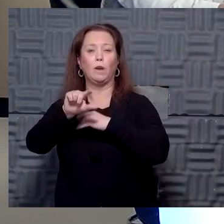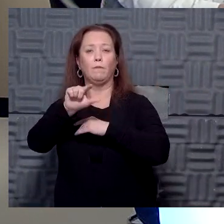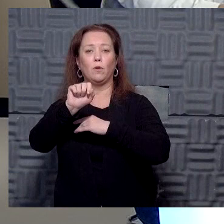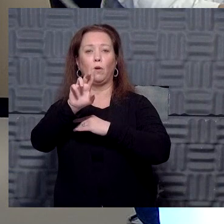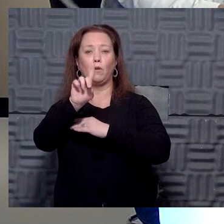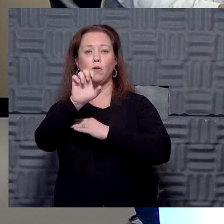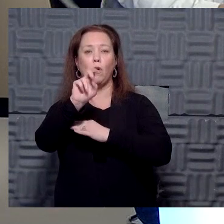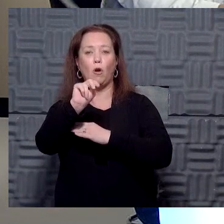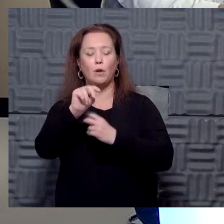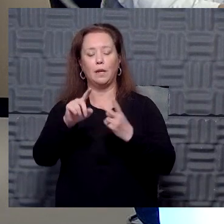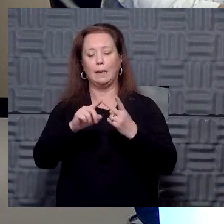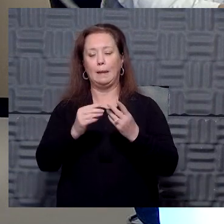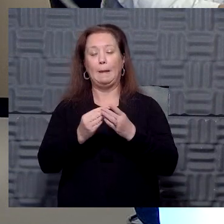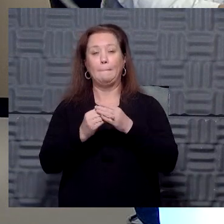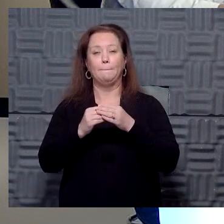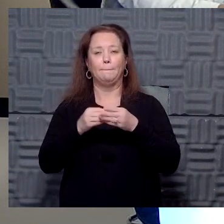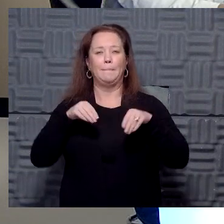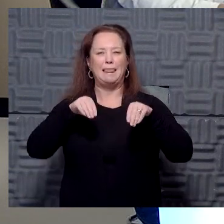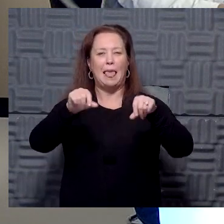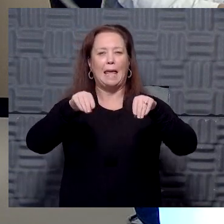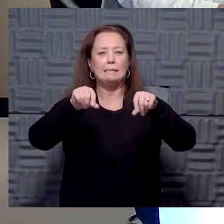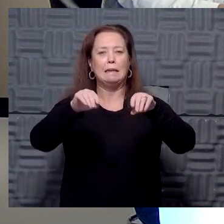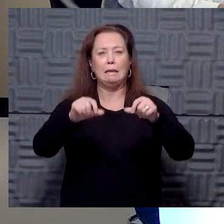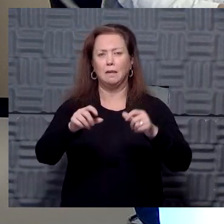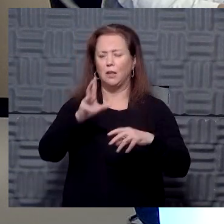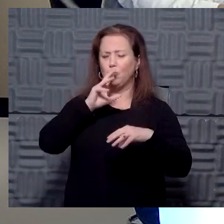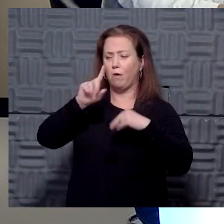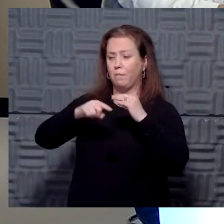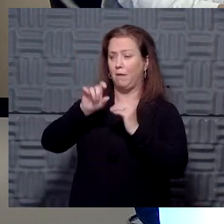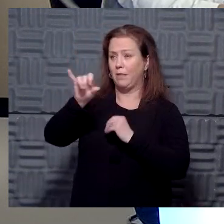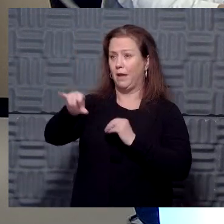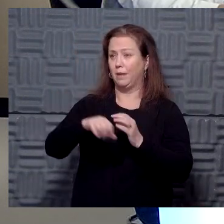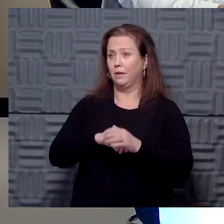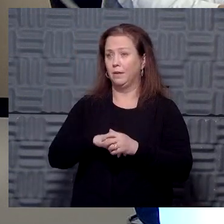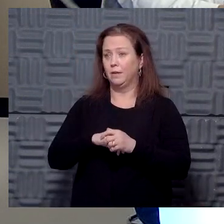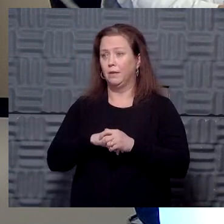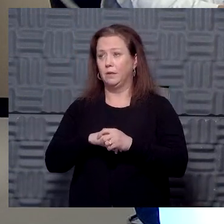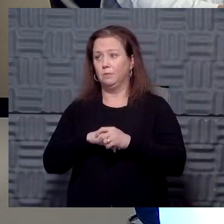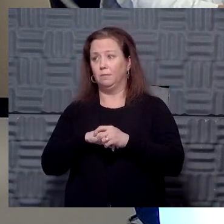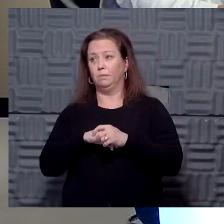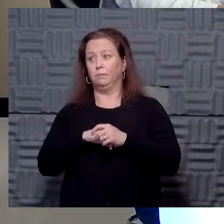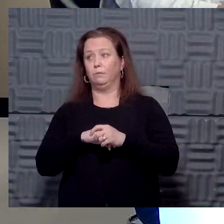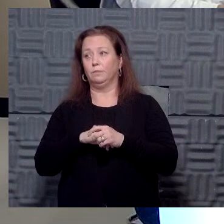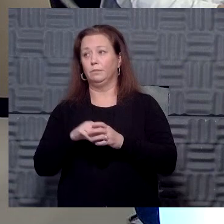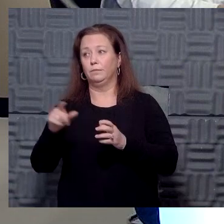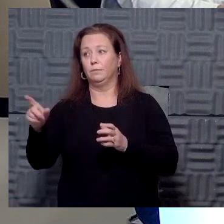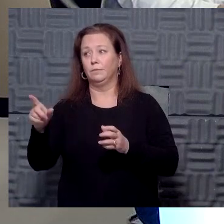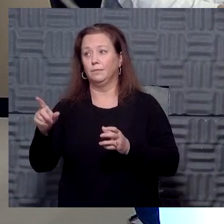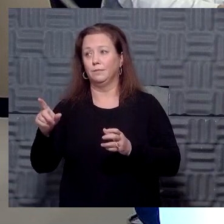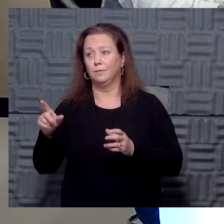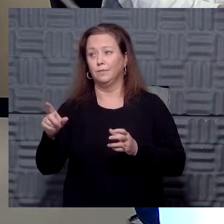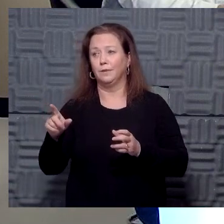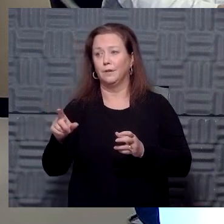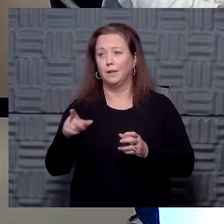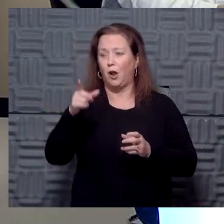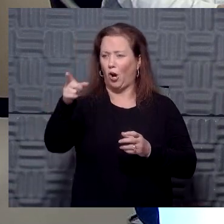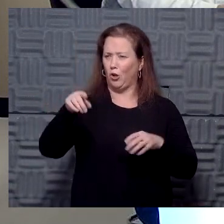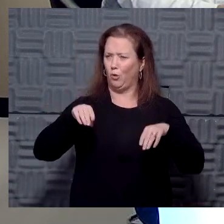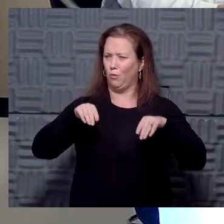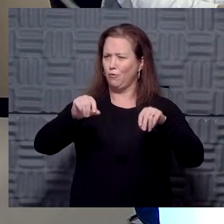gardening and plants and things of that nature. Can you speak to that a little bit? Yeah, I'm glad Dana's here. Yeah, Dana, are you a I don't-